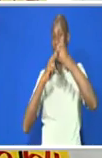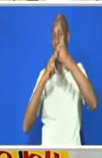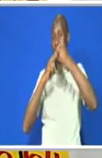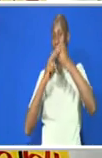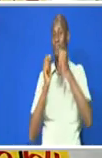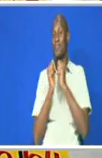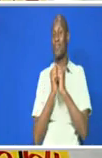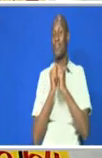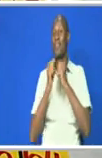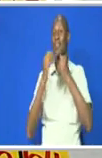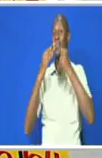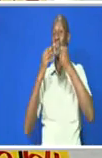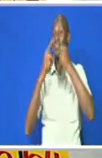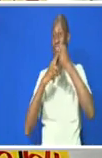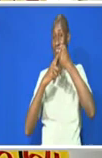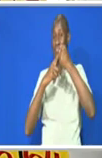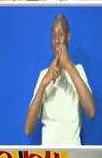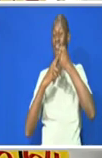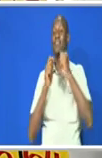17, 16,